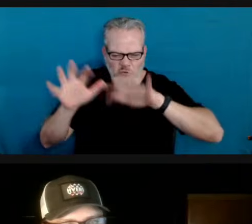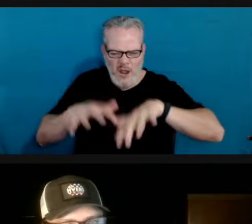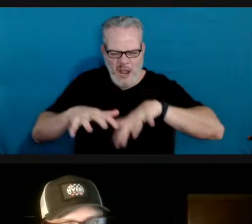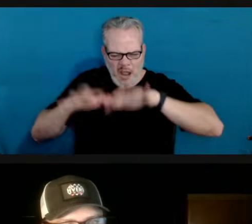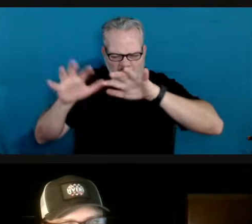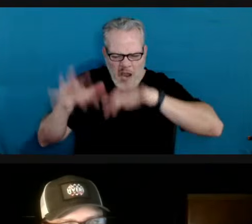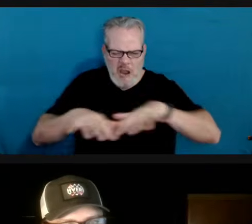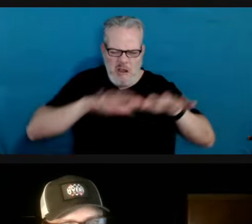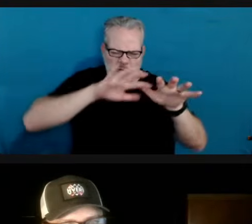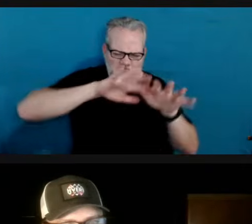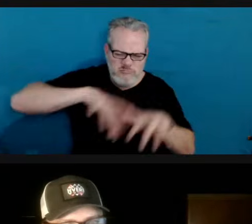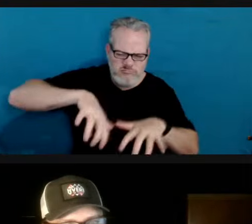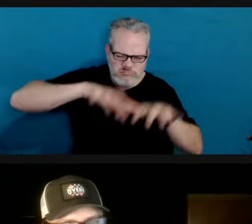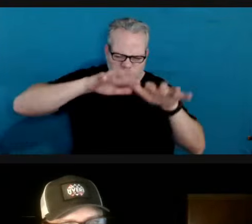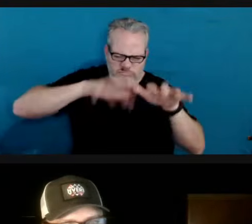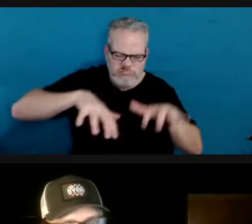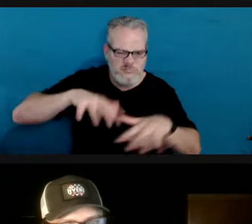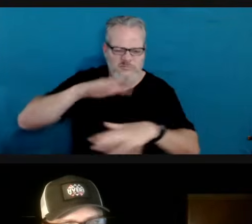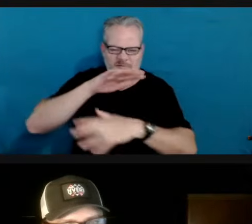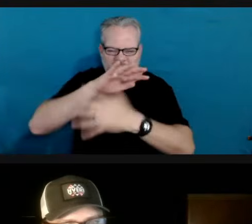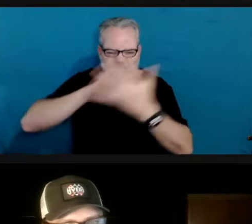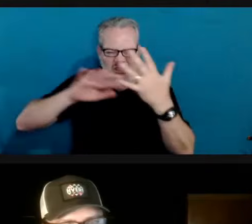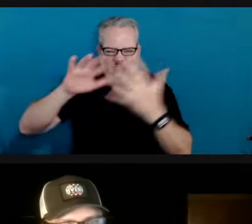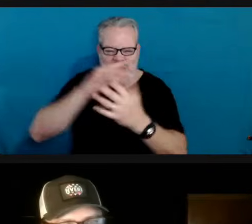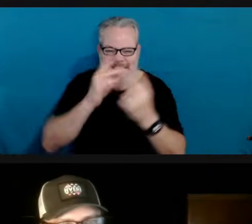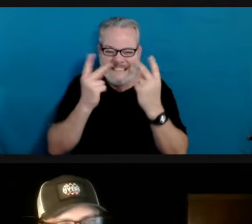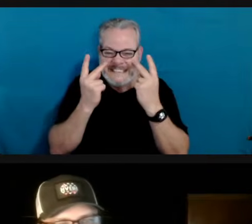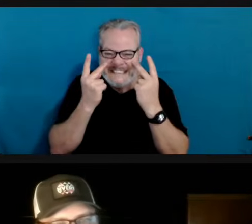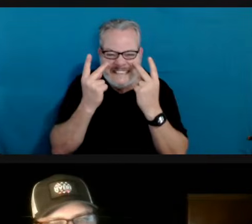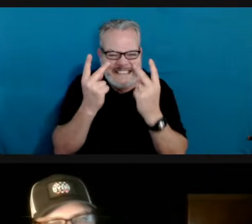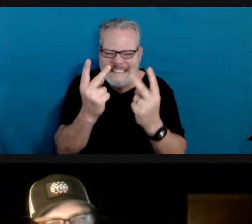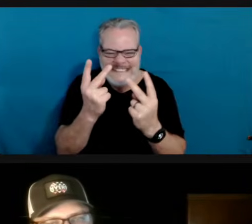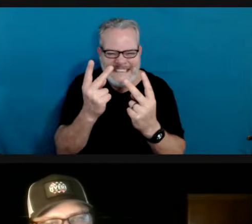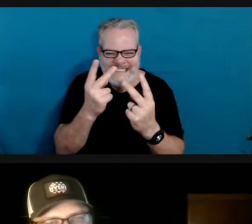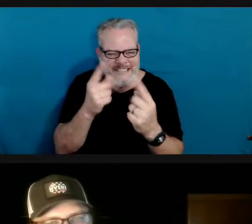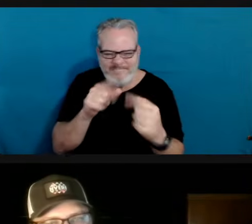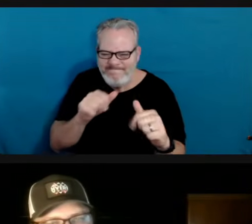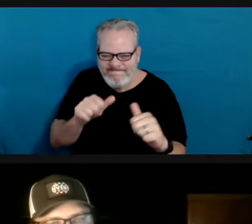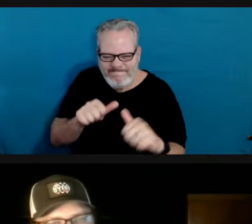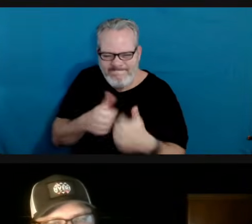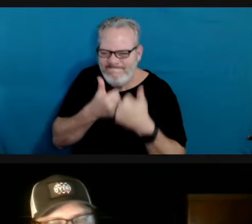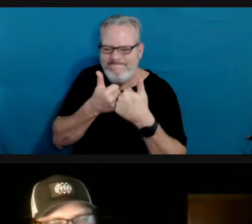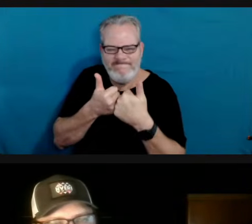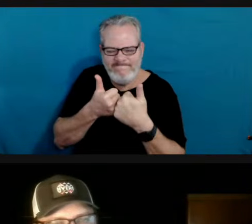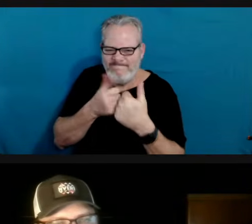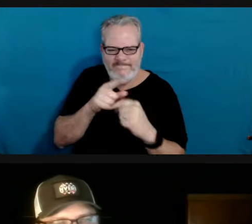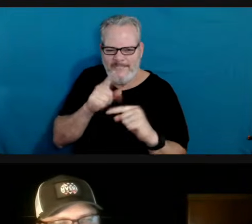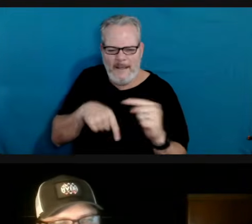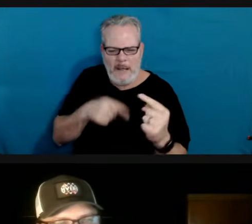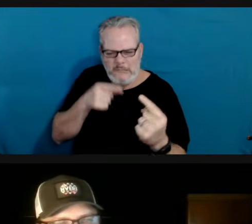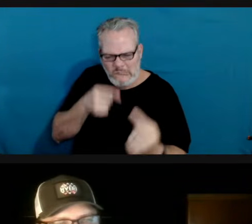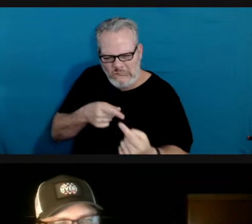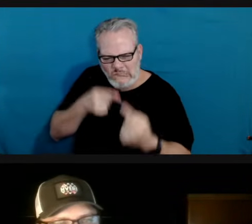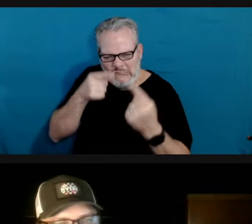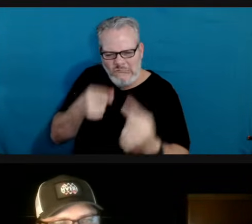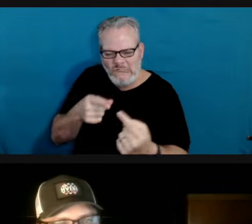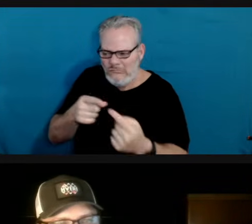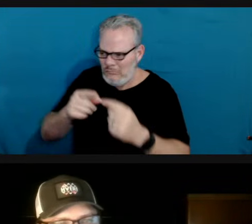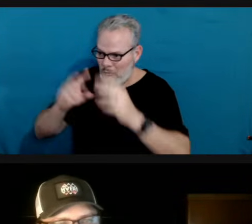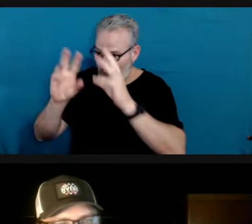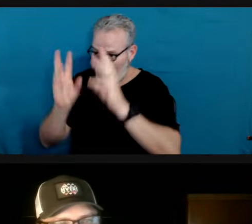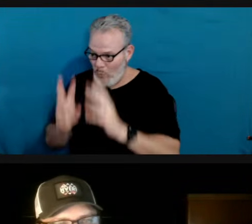steam, not much to see visually apart from the interaction of the weather and the earth